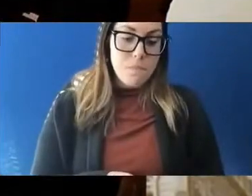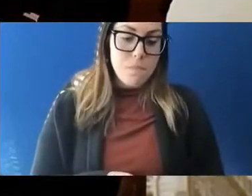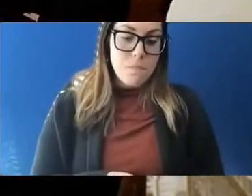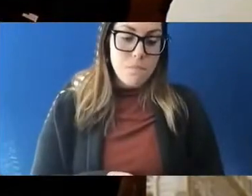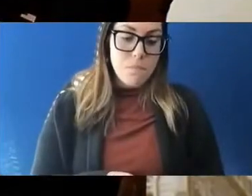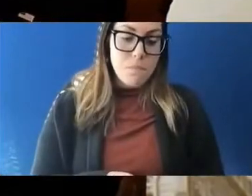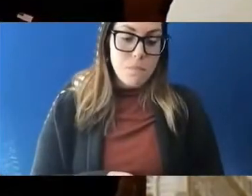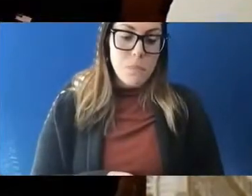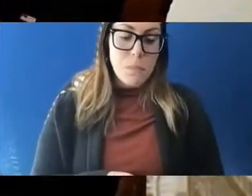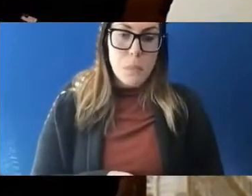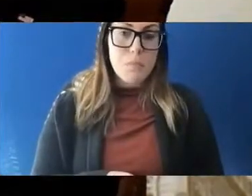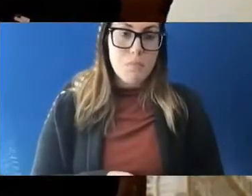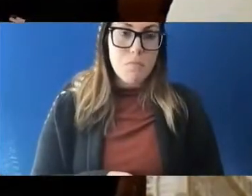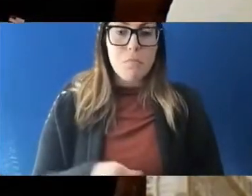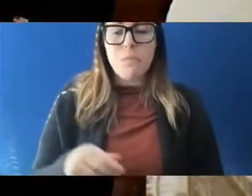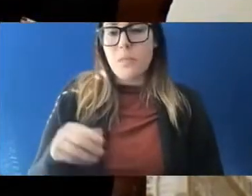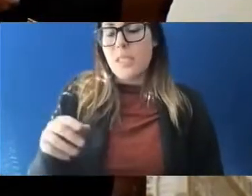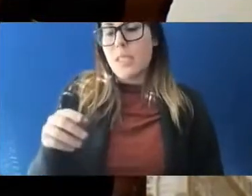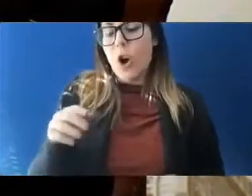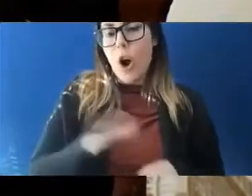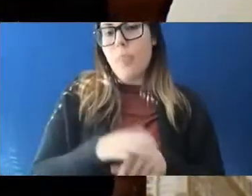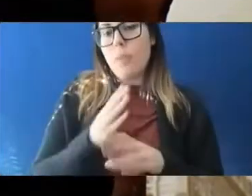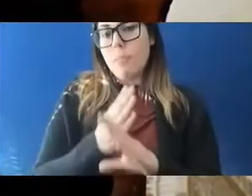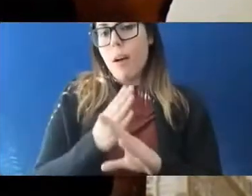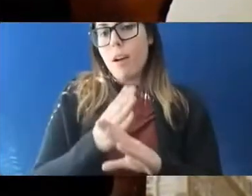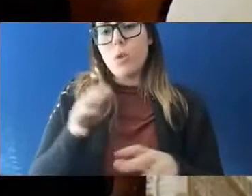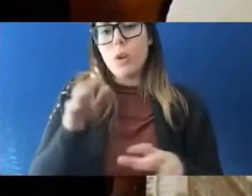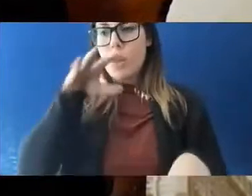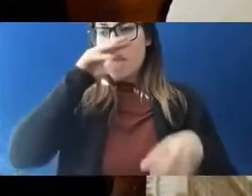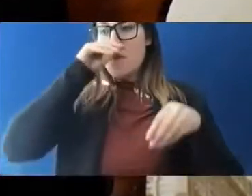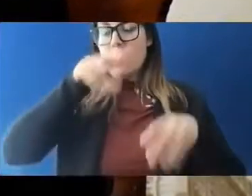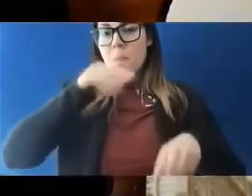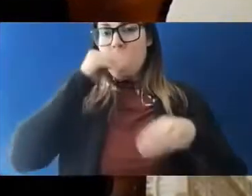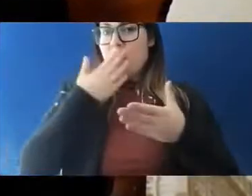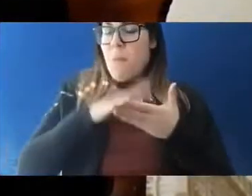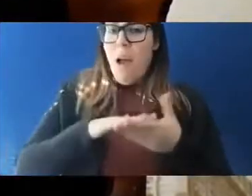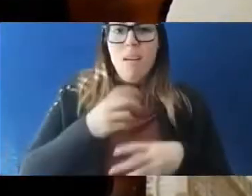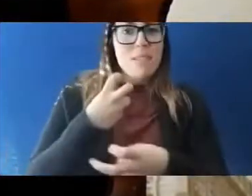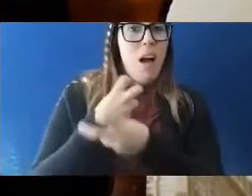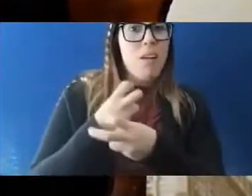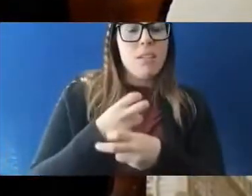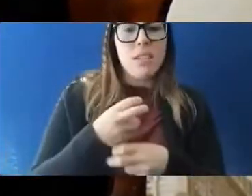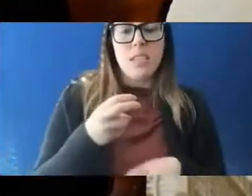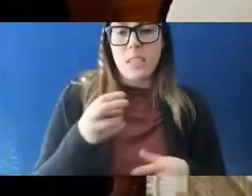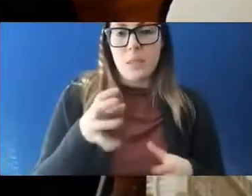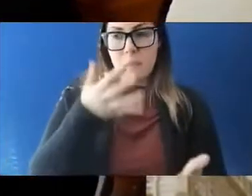buses. Studies have shown what that will do to impact their ability to learn.